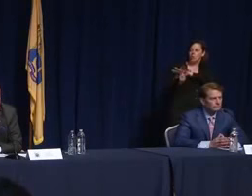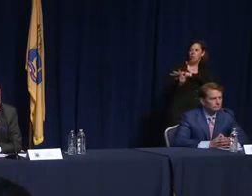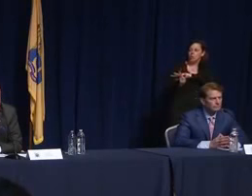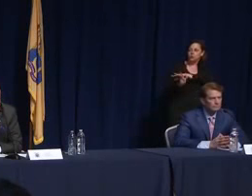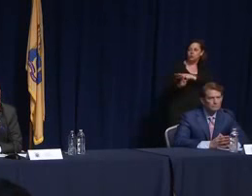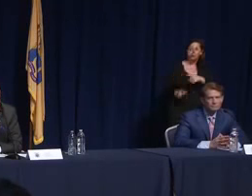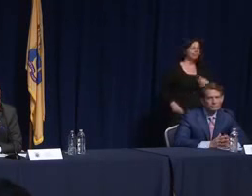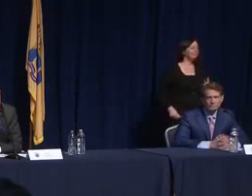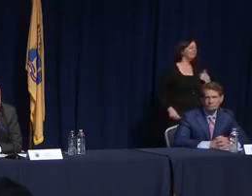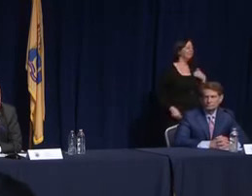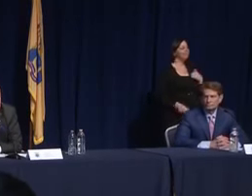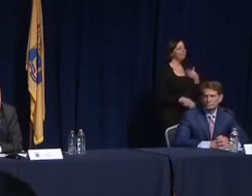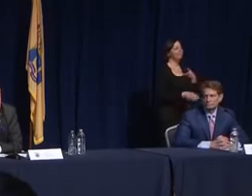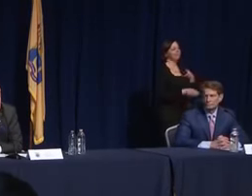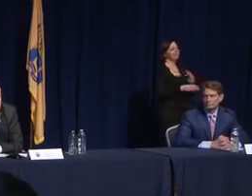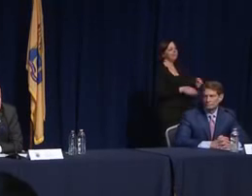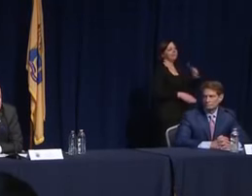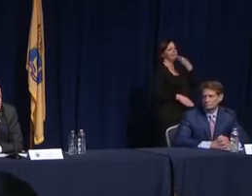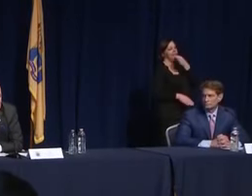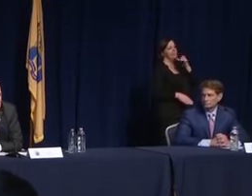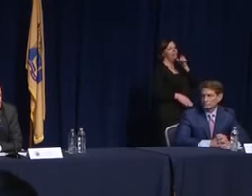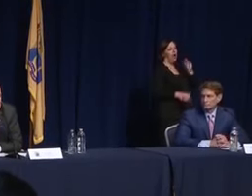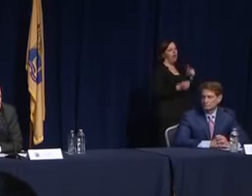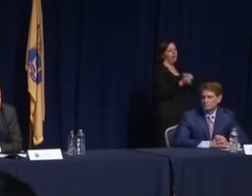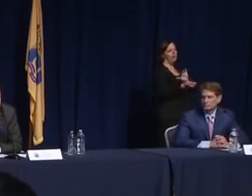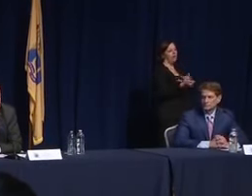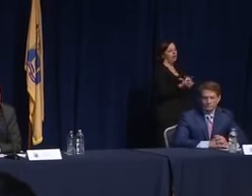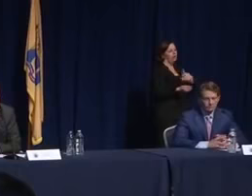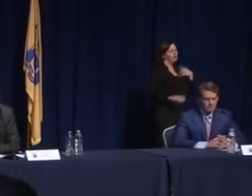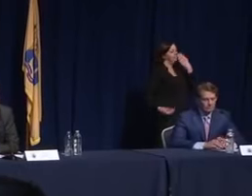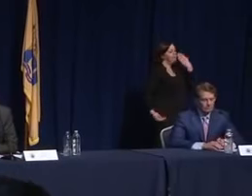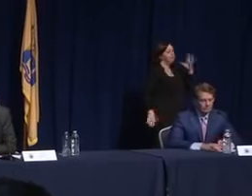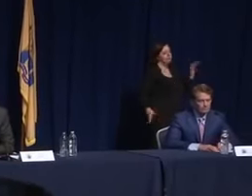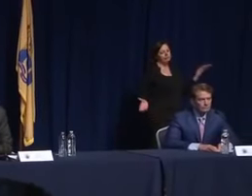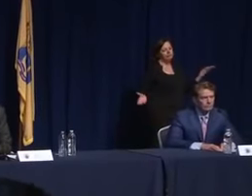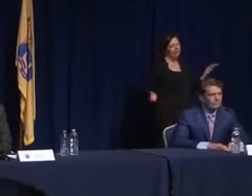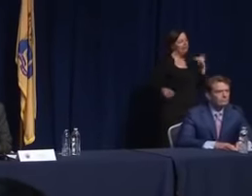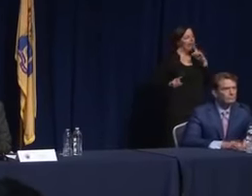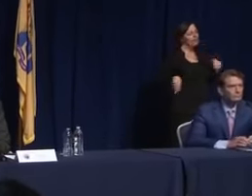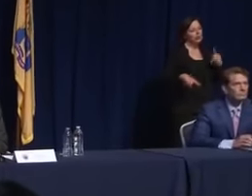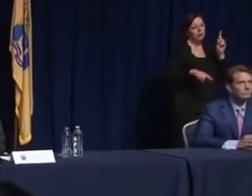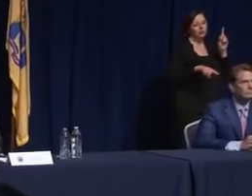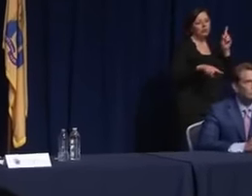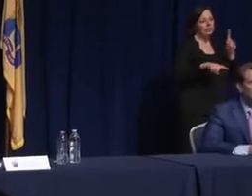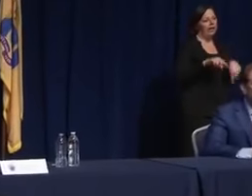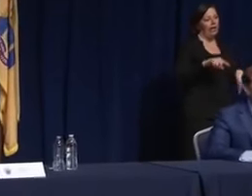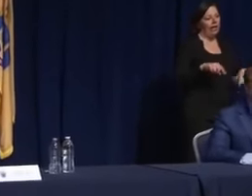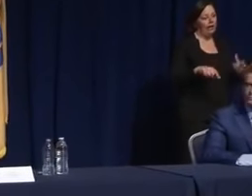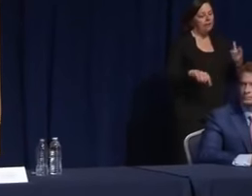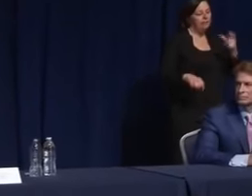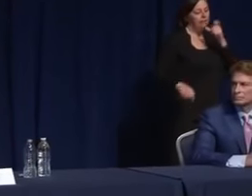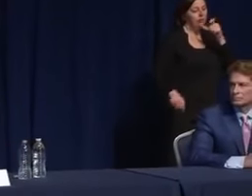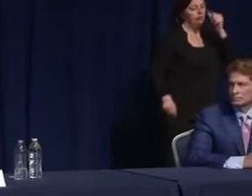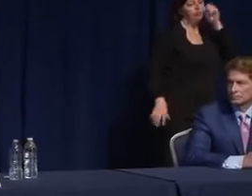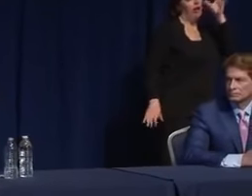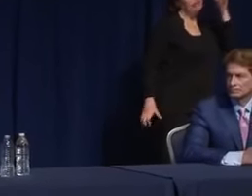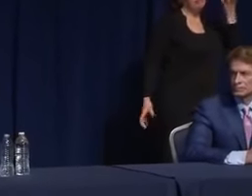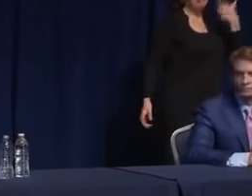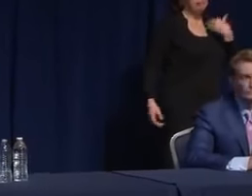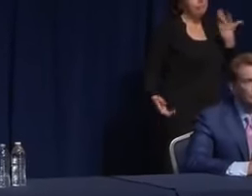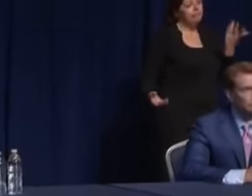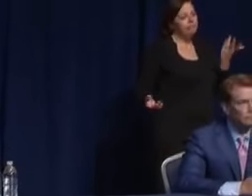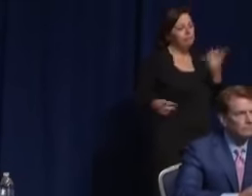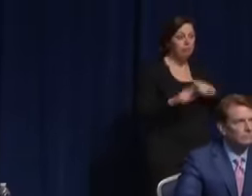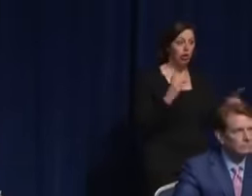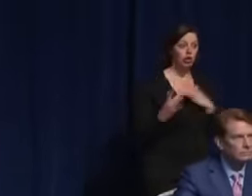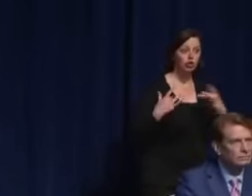medical professional, so I can't say whether or not my being surprised or not is relevant, but it's a concern. And I think when we saw